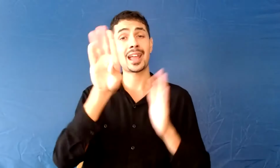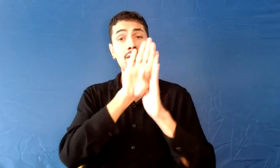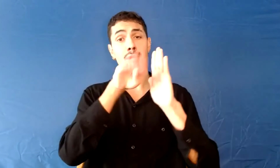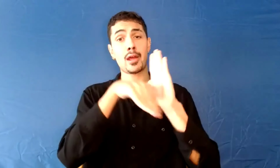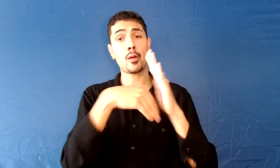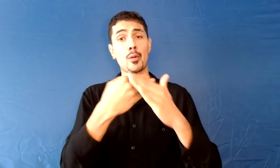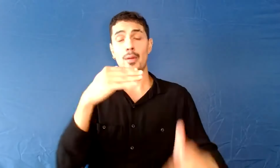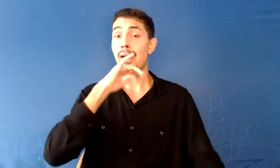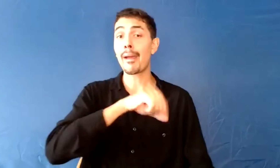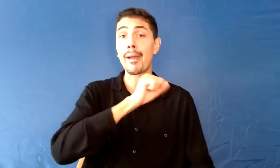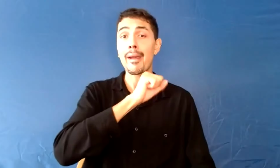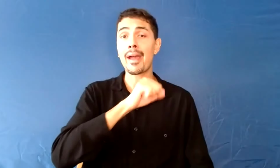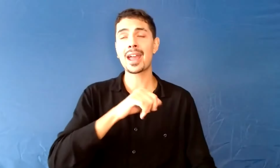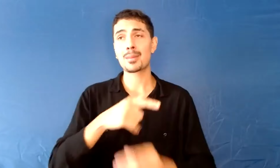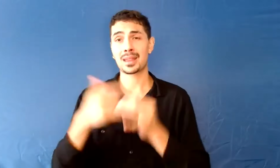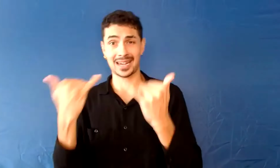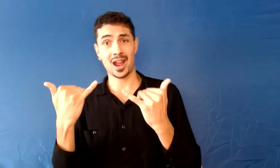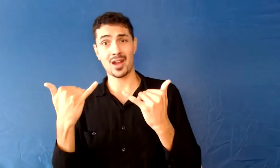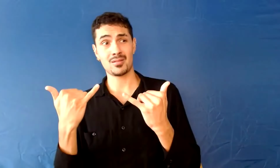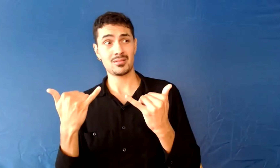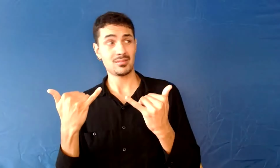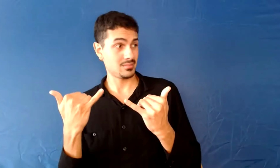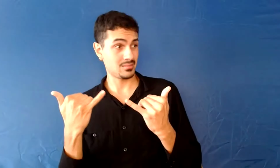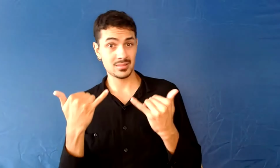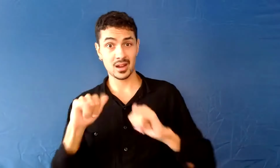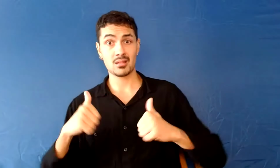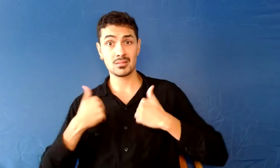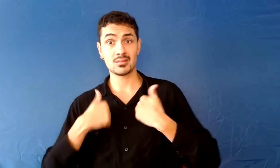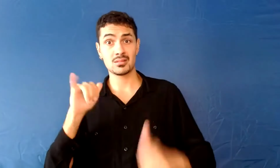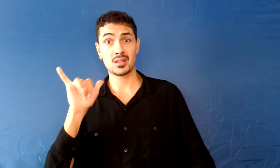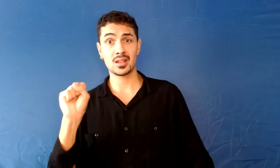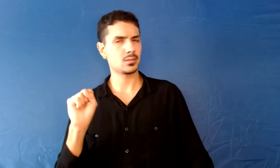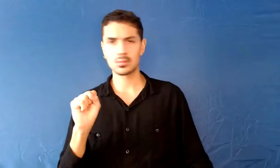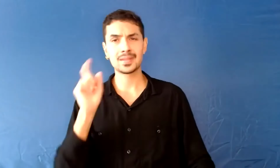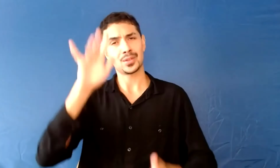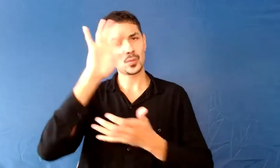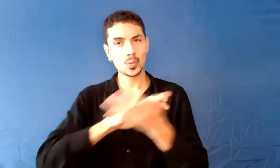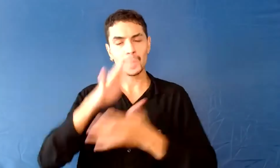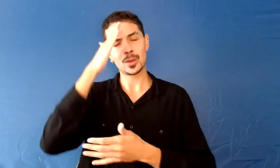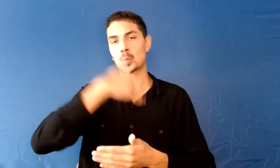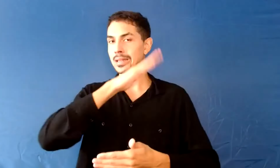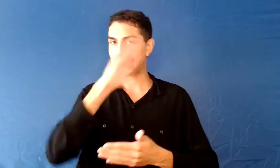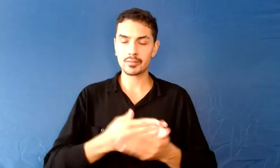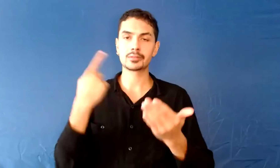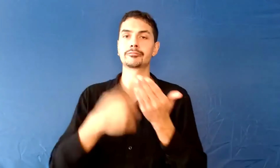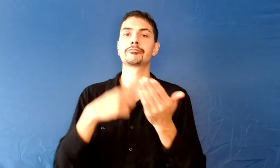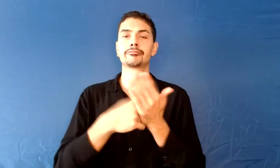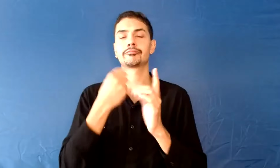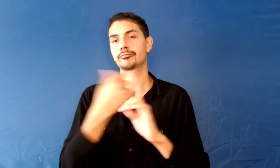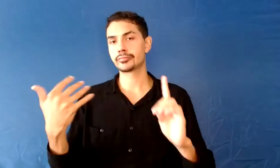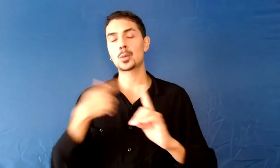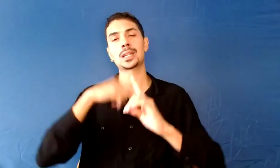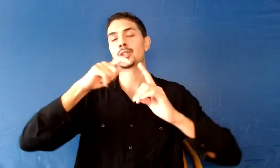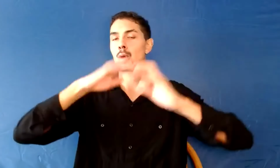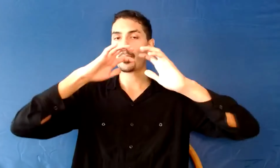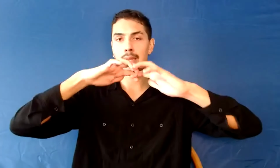mean yes right now. And it is confusing because we don't talk about it enough. And if we start breaking it